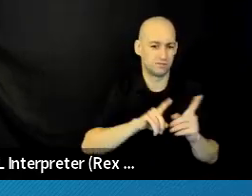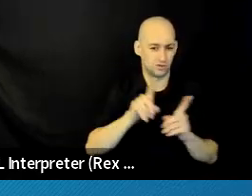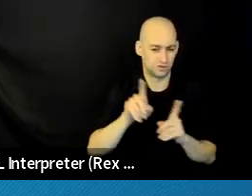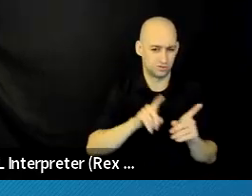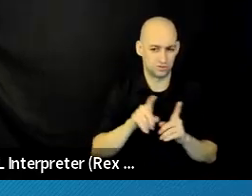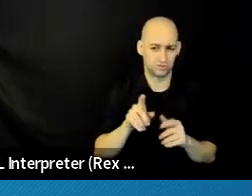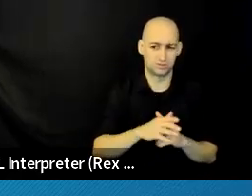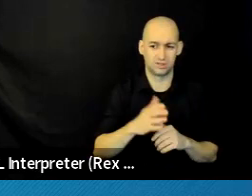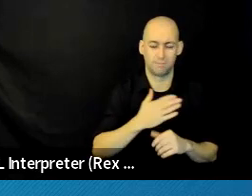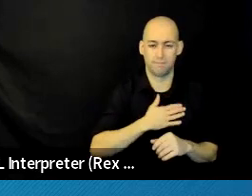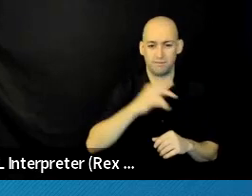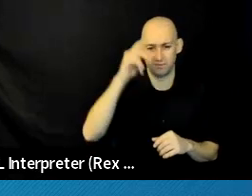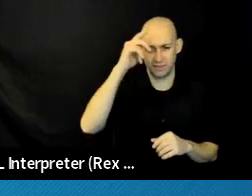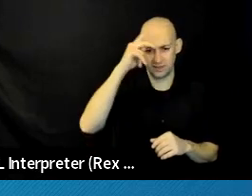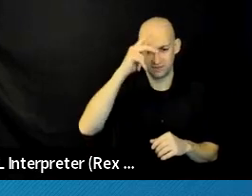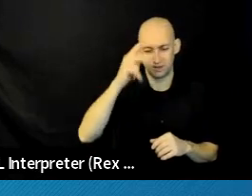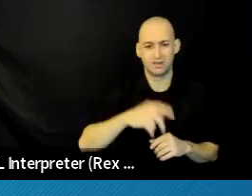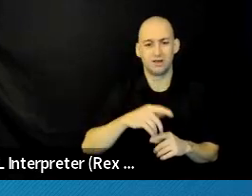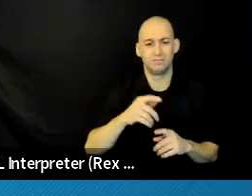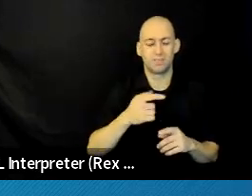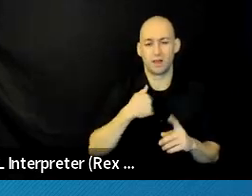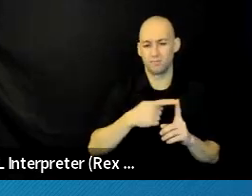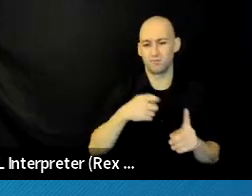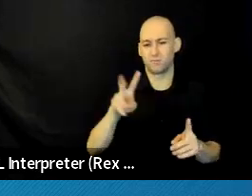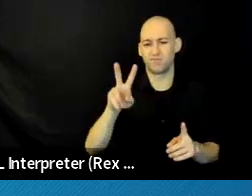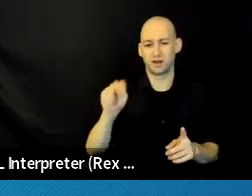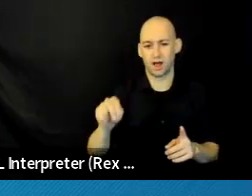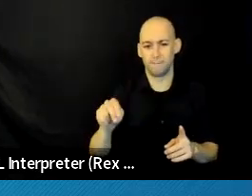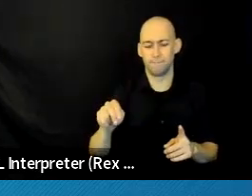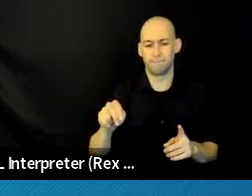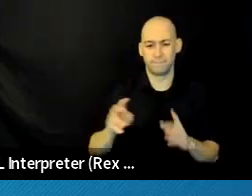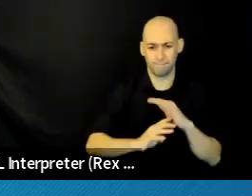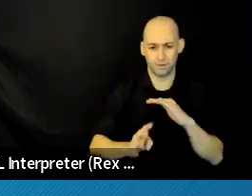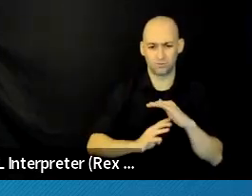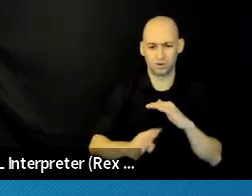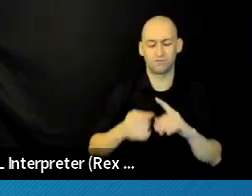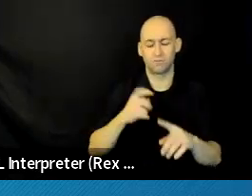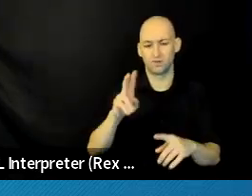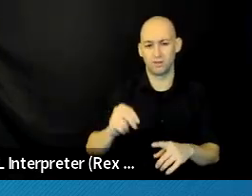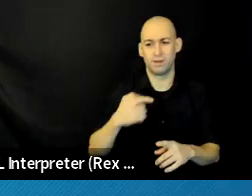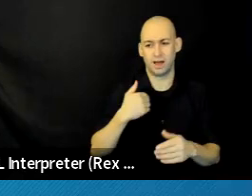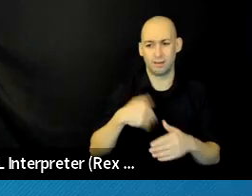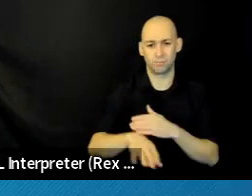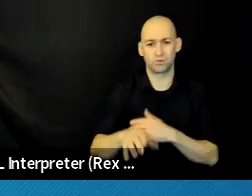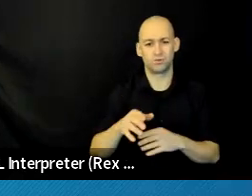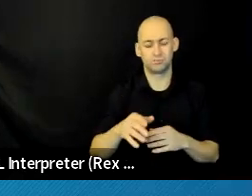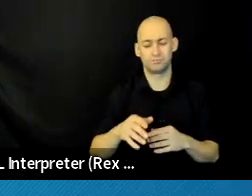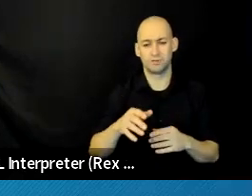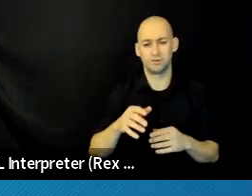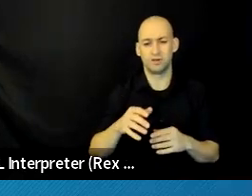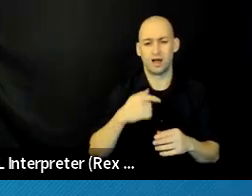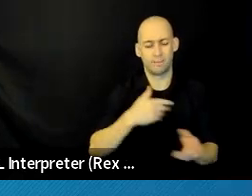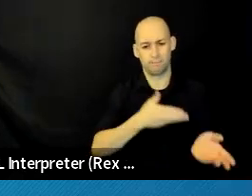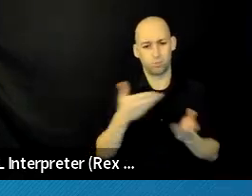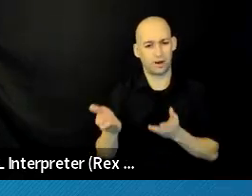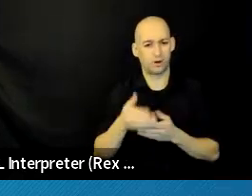my philosophy as an immigrant from Vietnam. I came here in 1980. My parents put me on the boat. And I'm